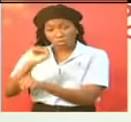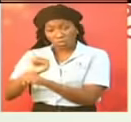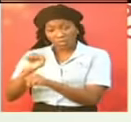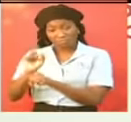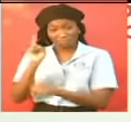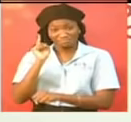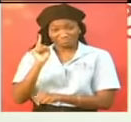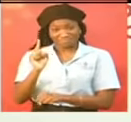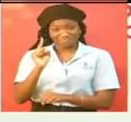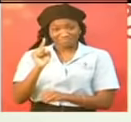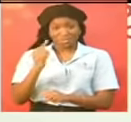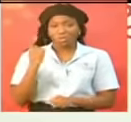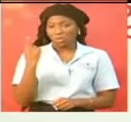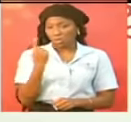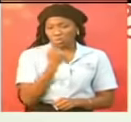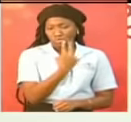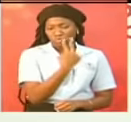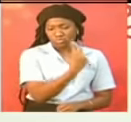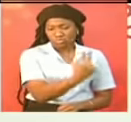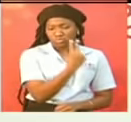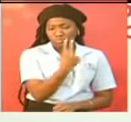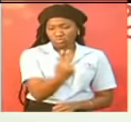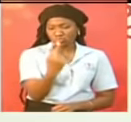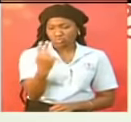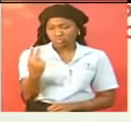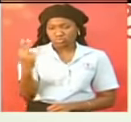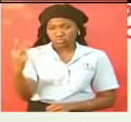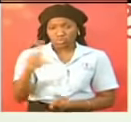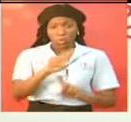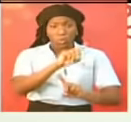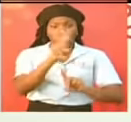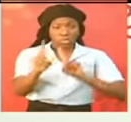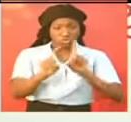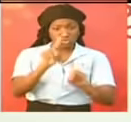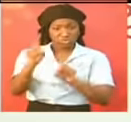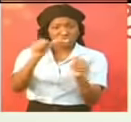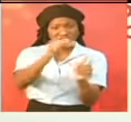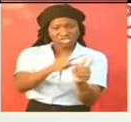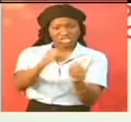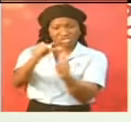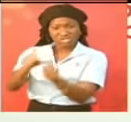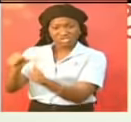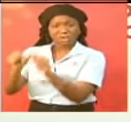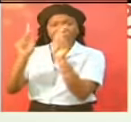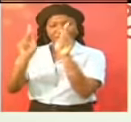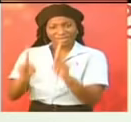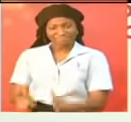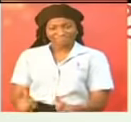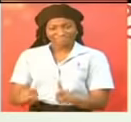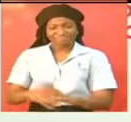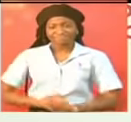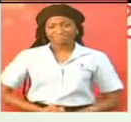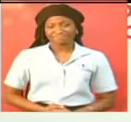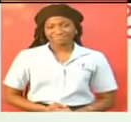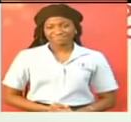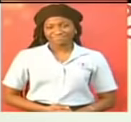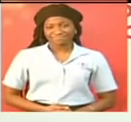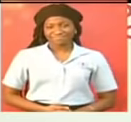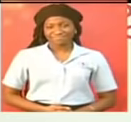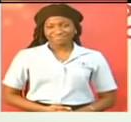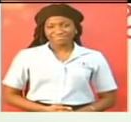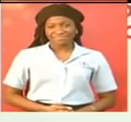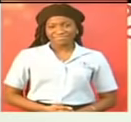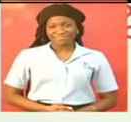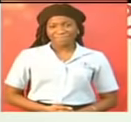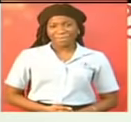requesting a maximum of 2 questions per media house. We begin with CL Communications. Good